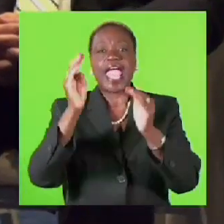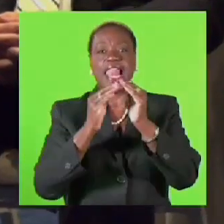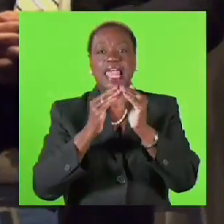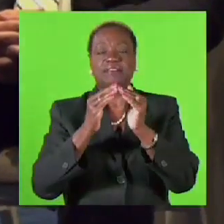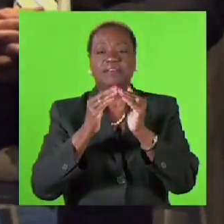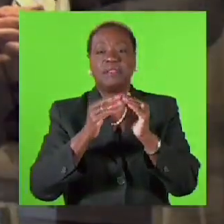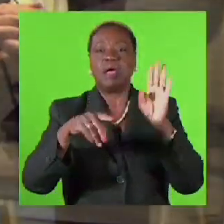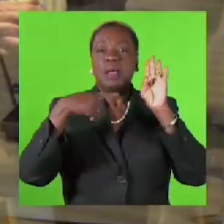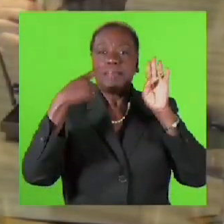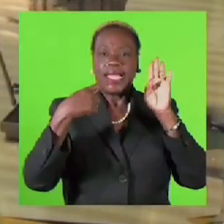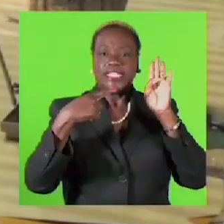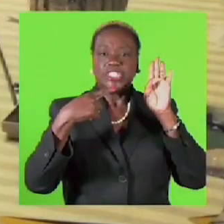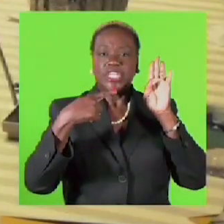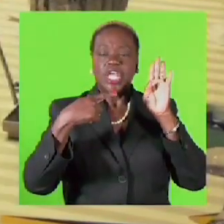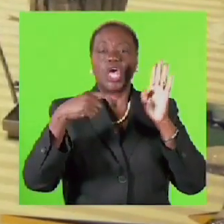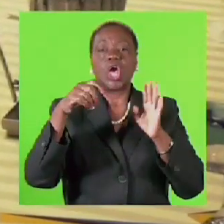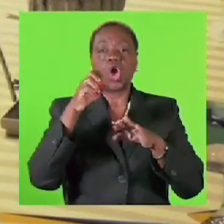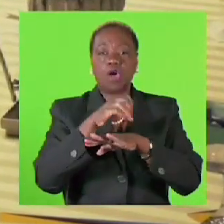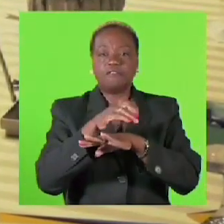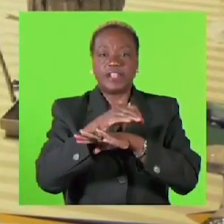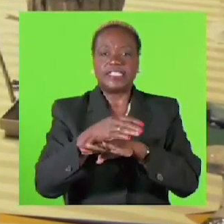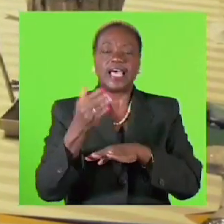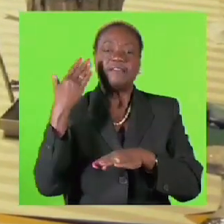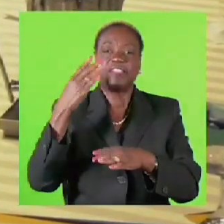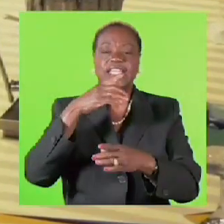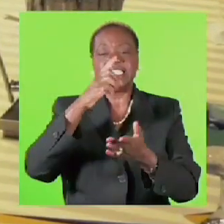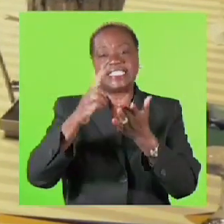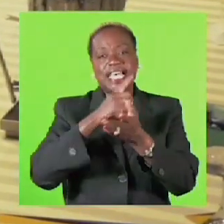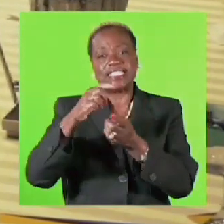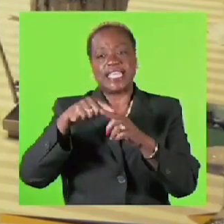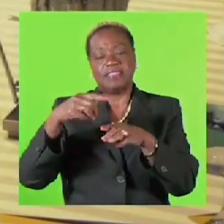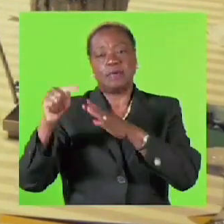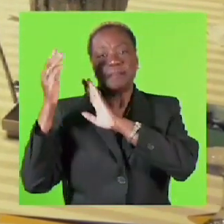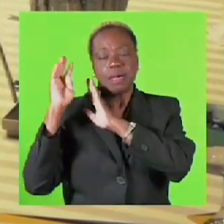pledging conference after a disaster in the Bahamas.